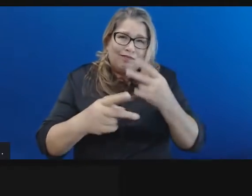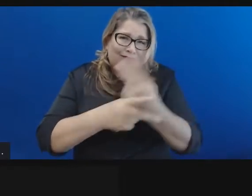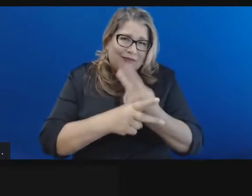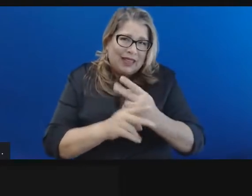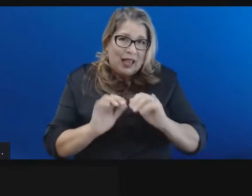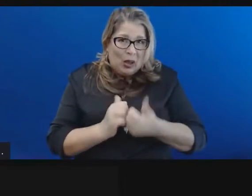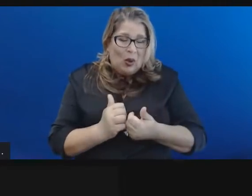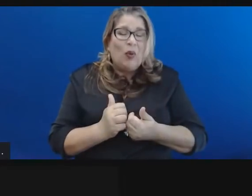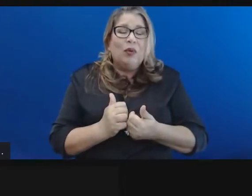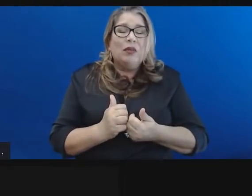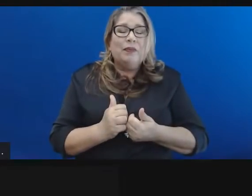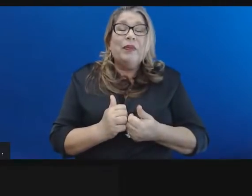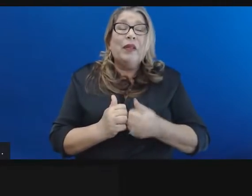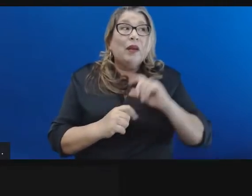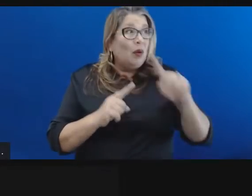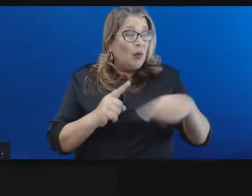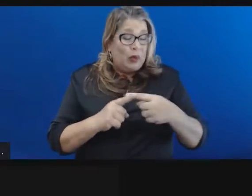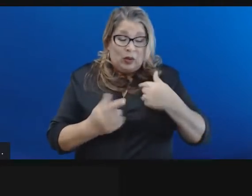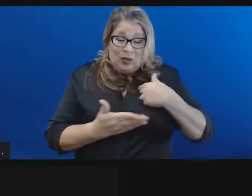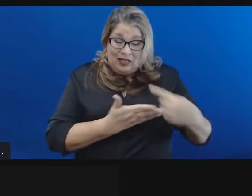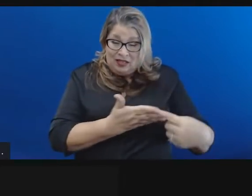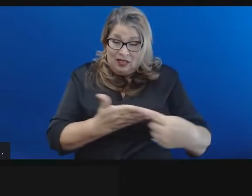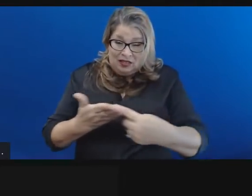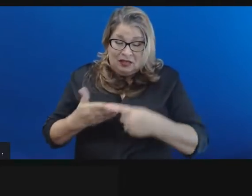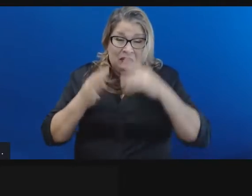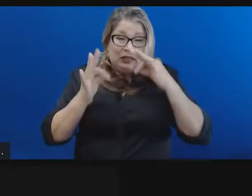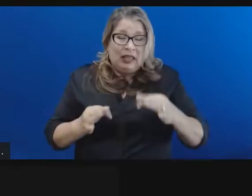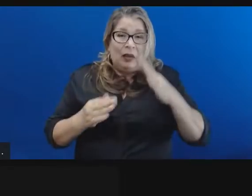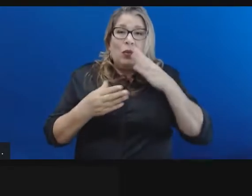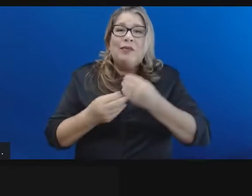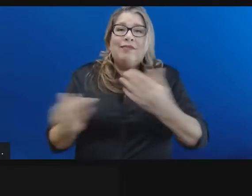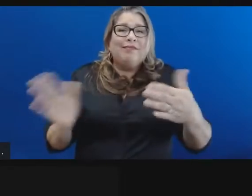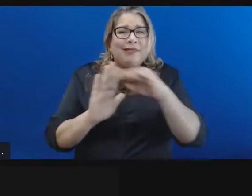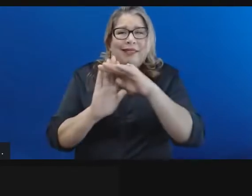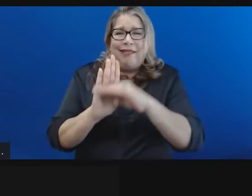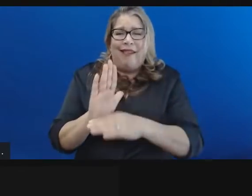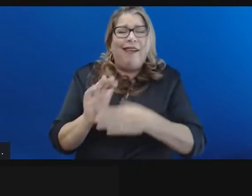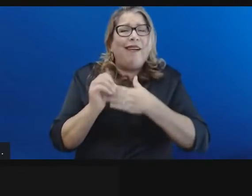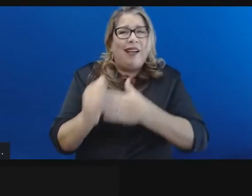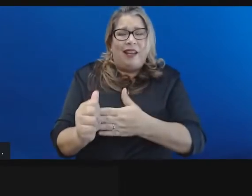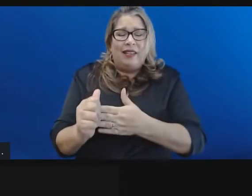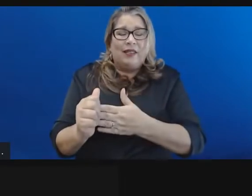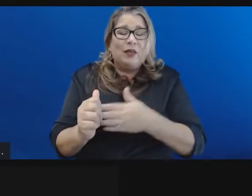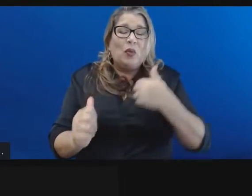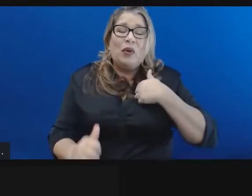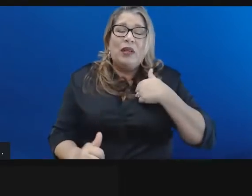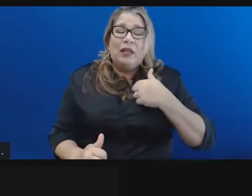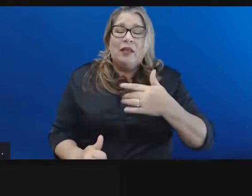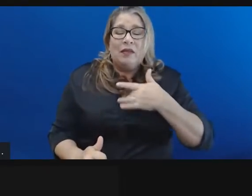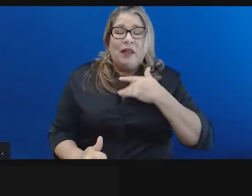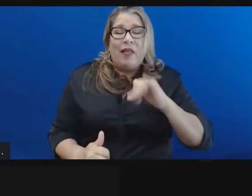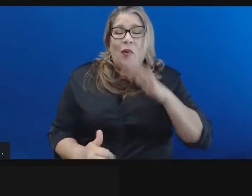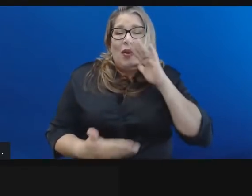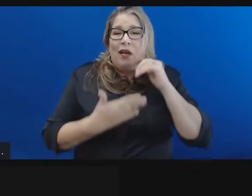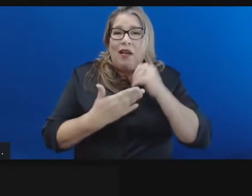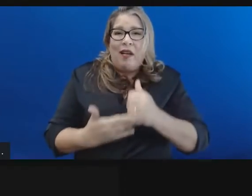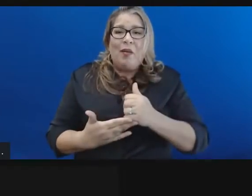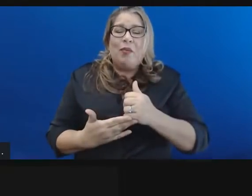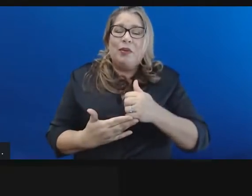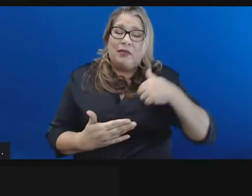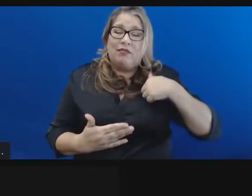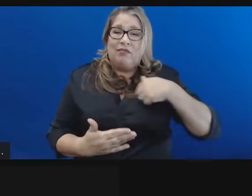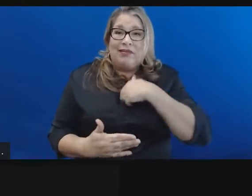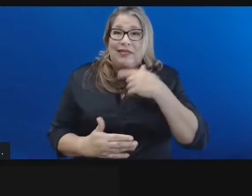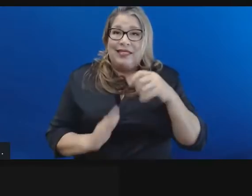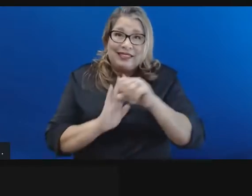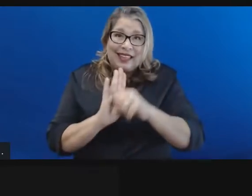soon with some guidance and direction. And I believe it's going to help California a great deal to keep moving through, as we have started over